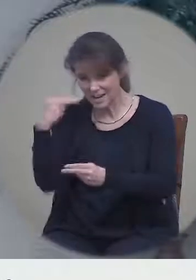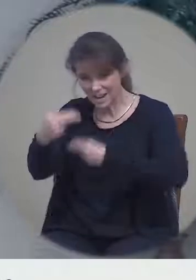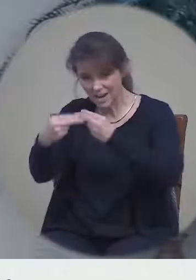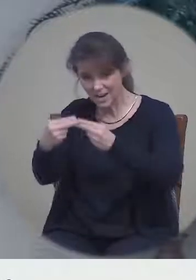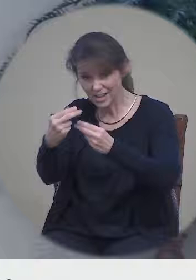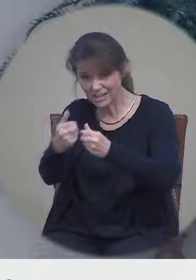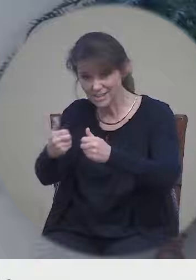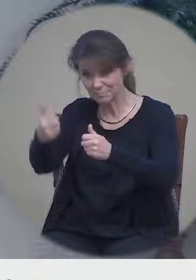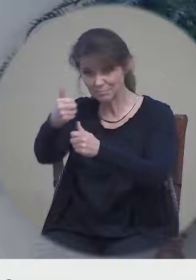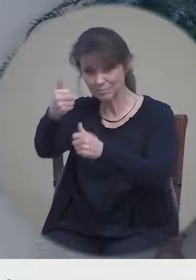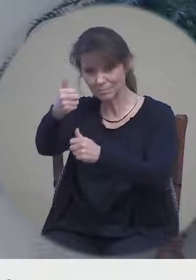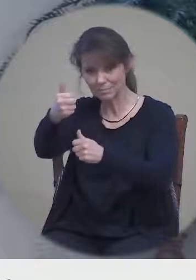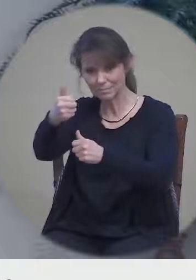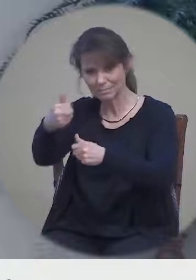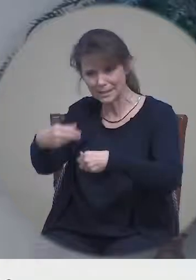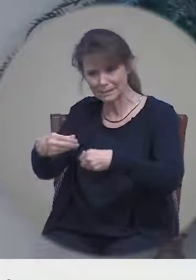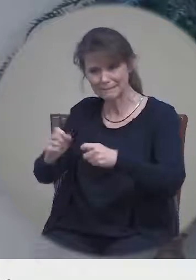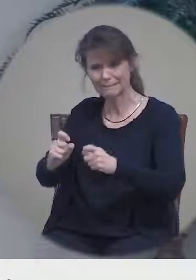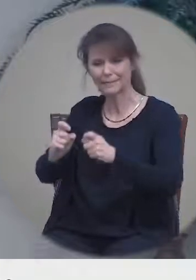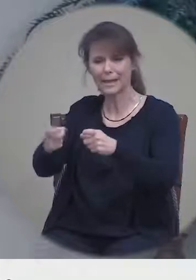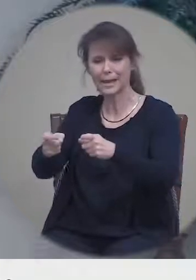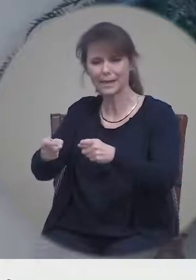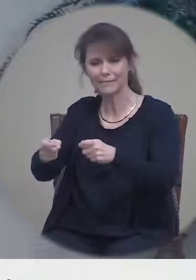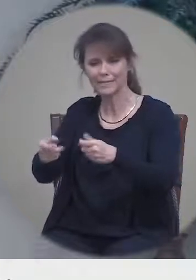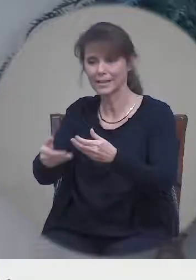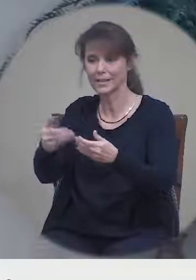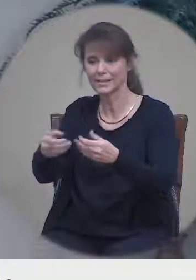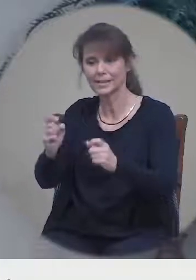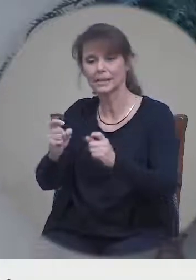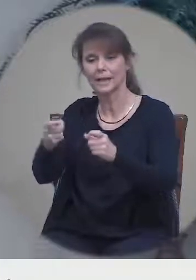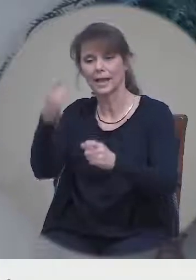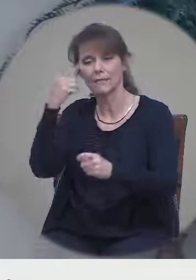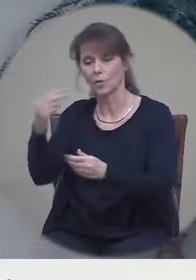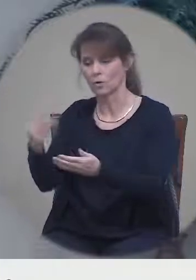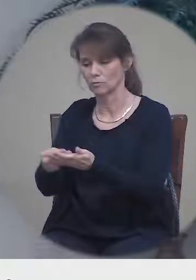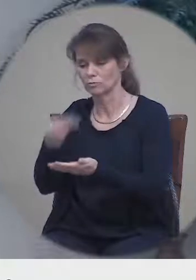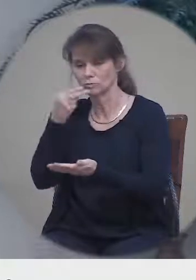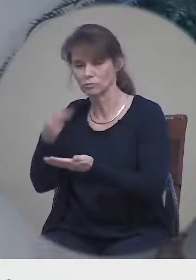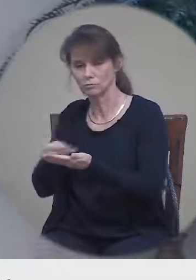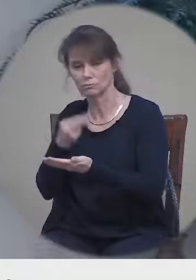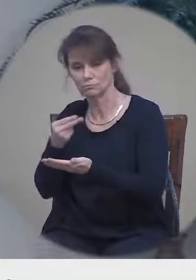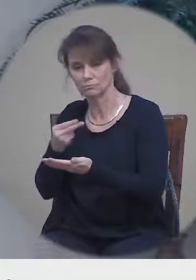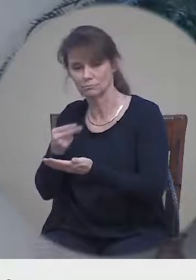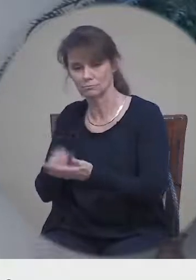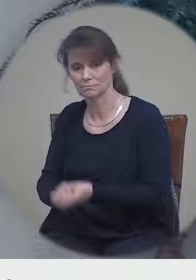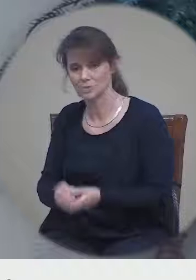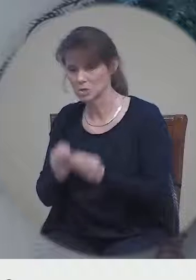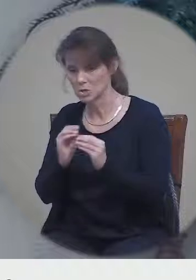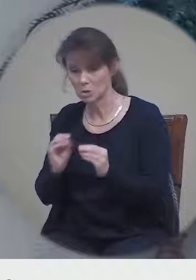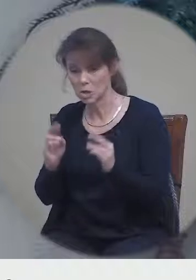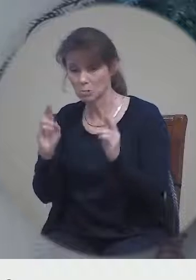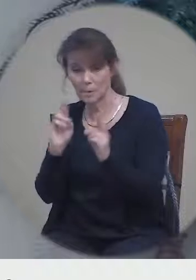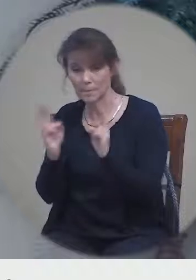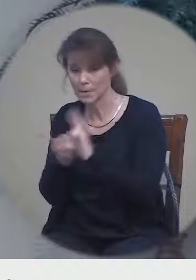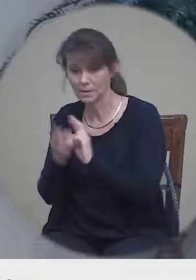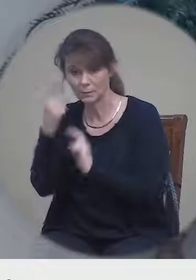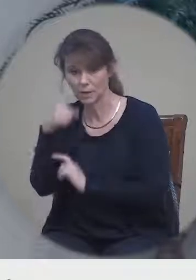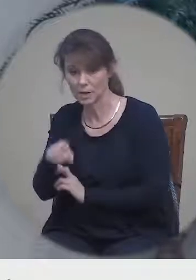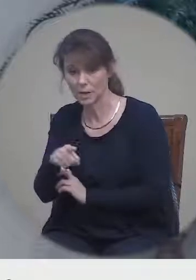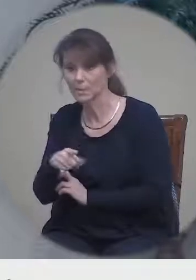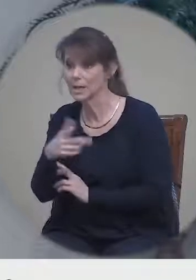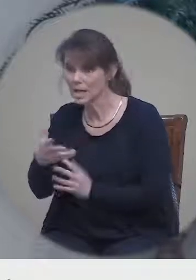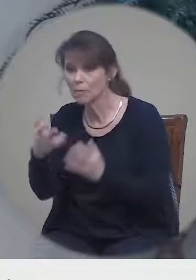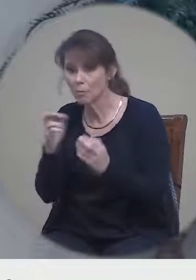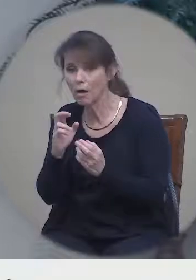when he wanted to inherit the blessing, he was rejected, for he found no place for repentance, though he sought it diligently with